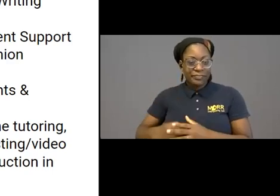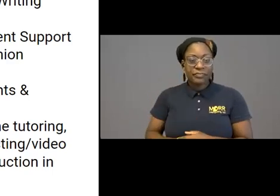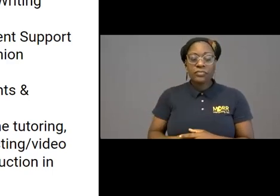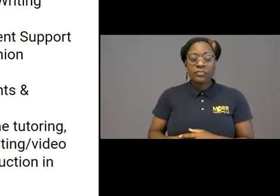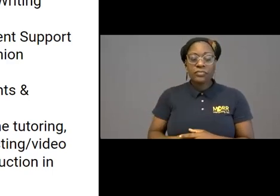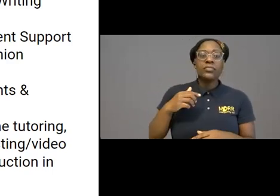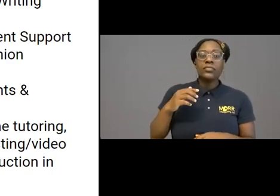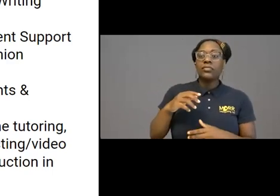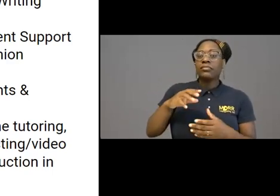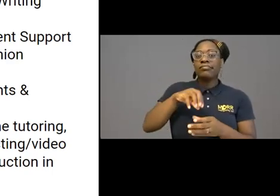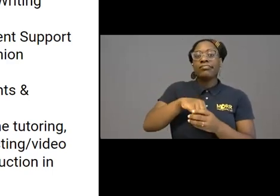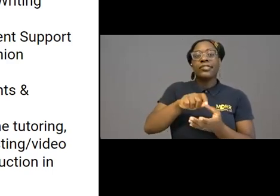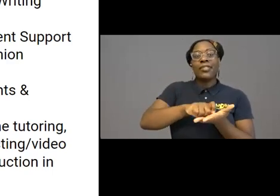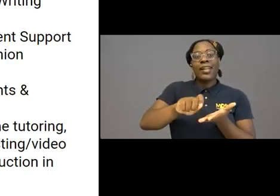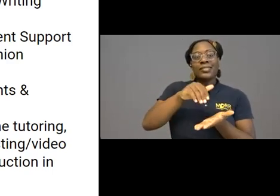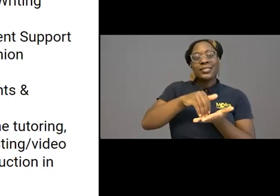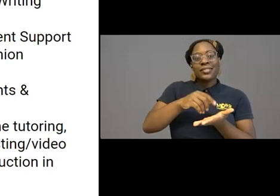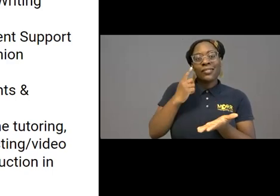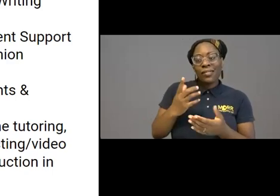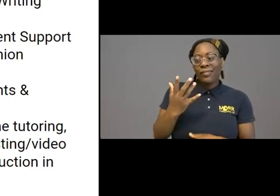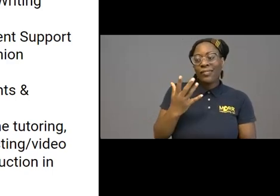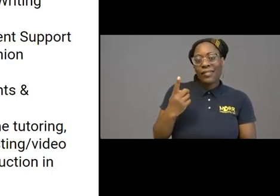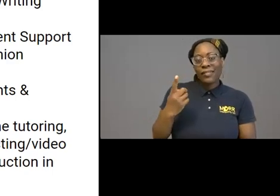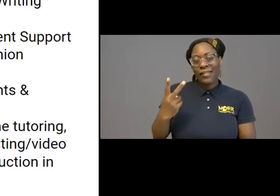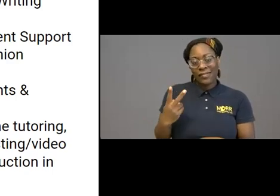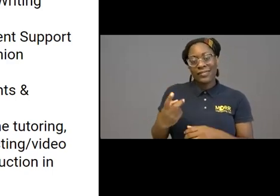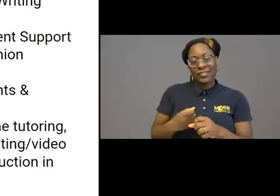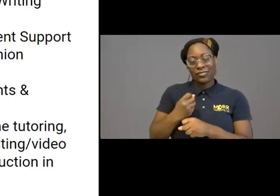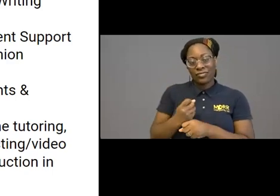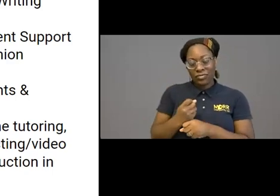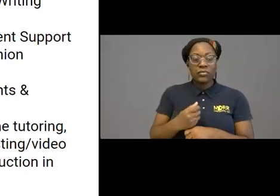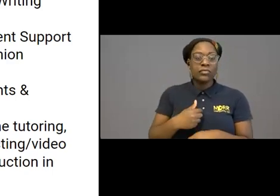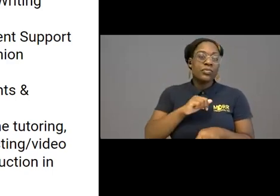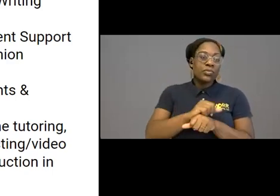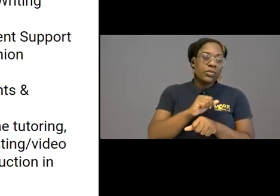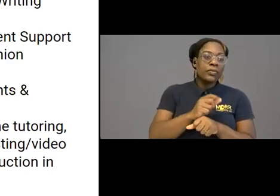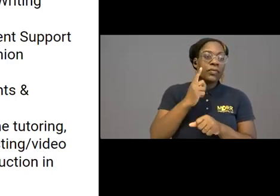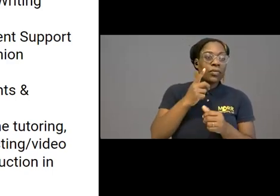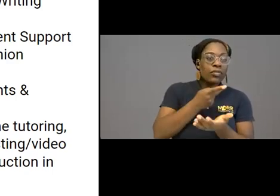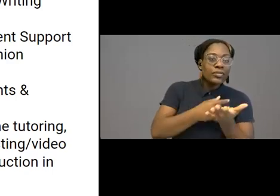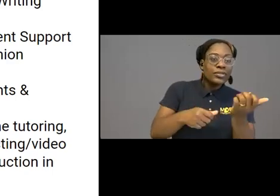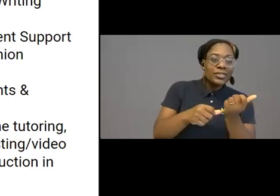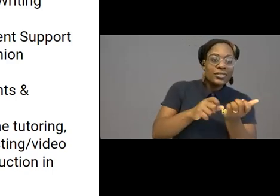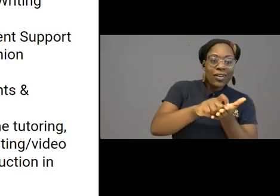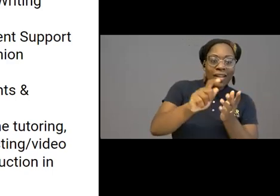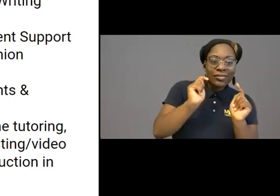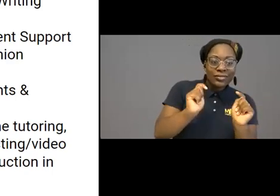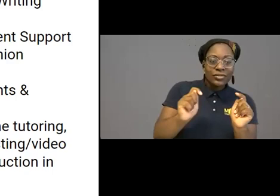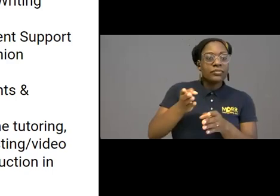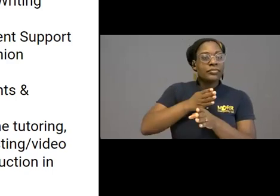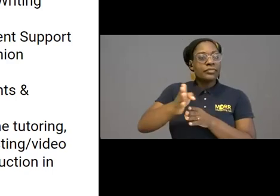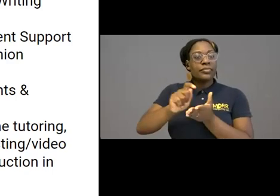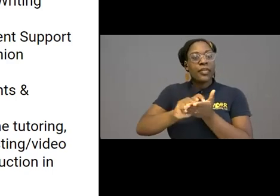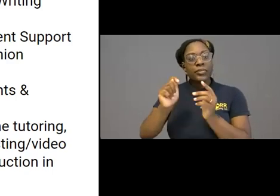been a professional writing tutor, graduate assistant writing tutor, and I've done some language tutoring in